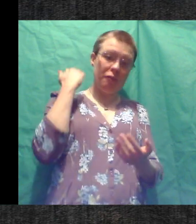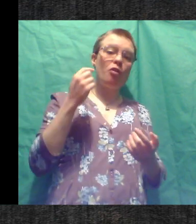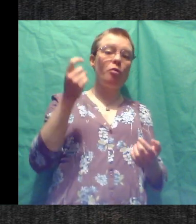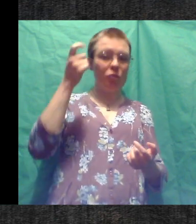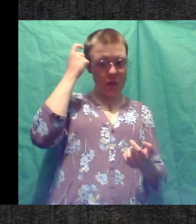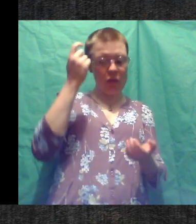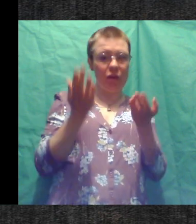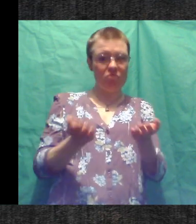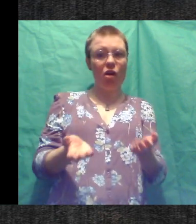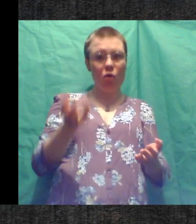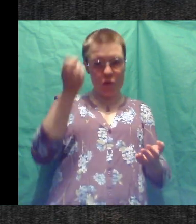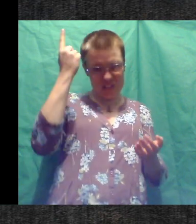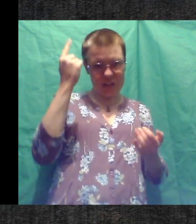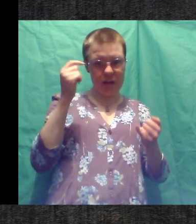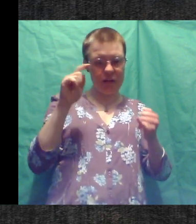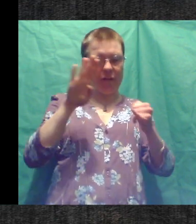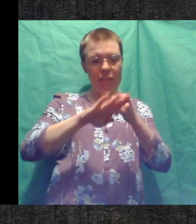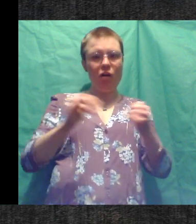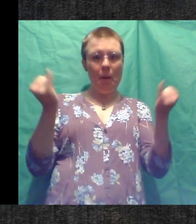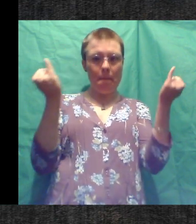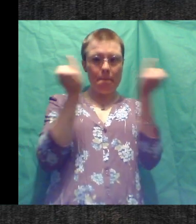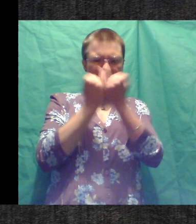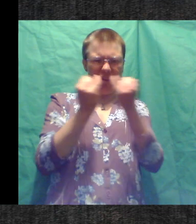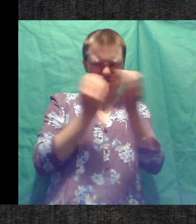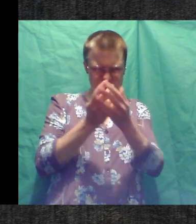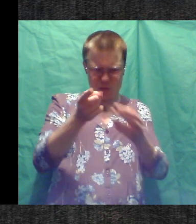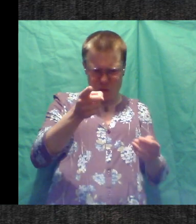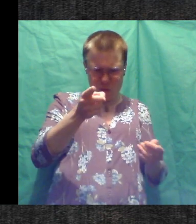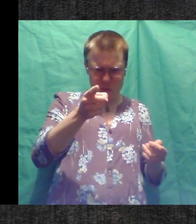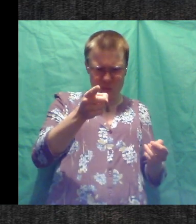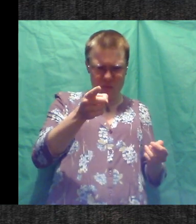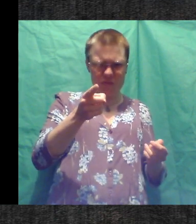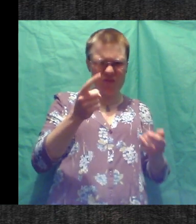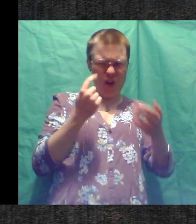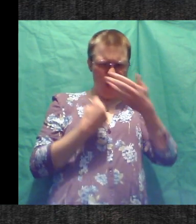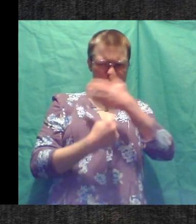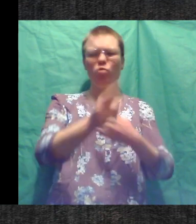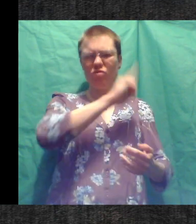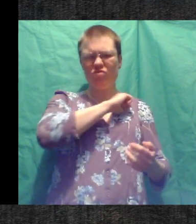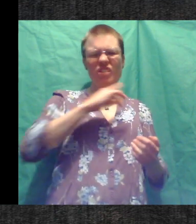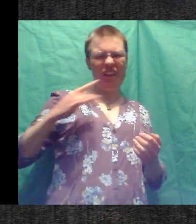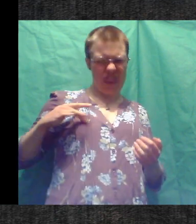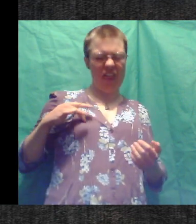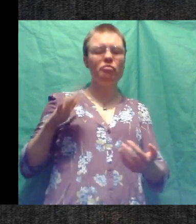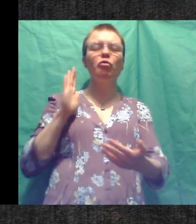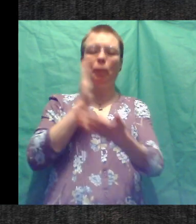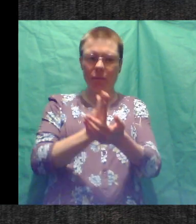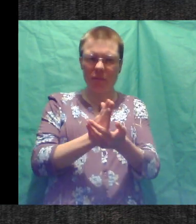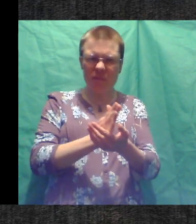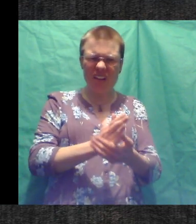you. That's all he lives for. I'm sure of it. Fox, no.